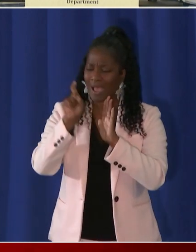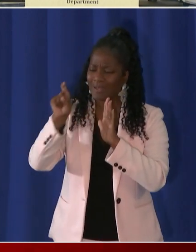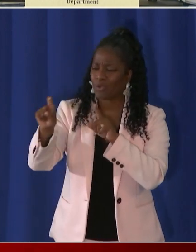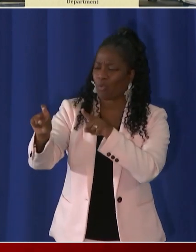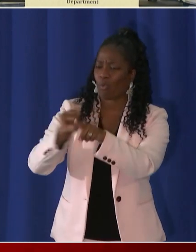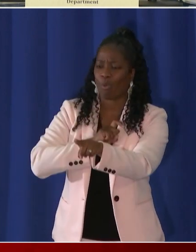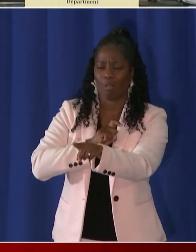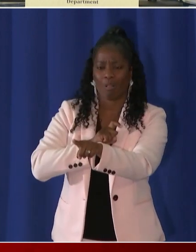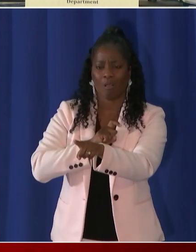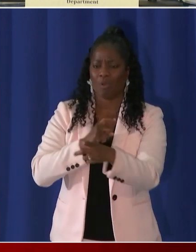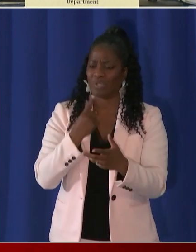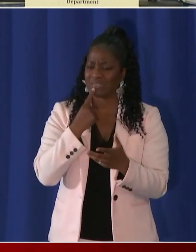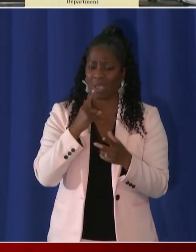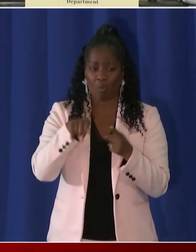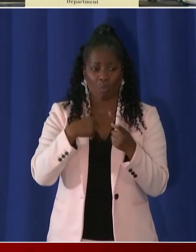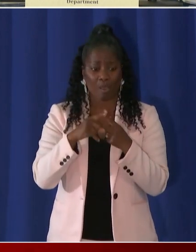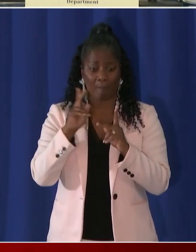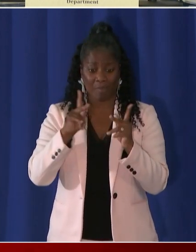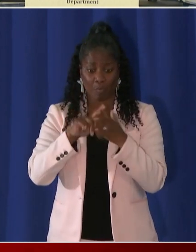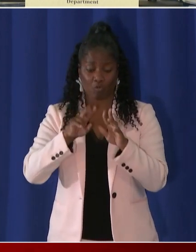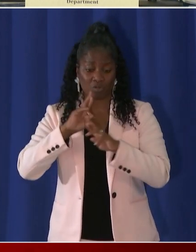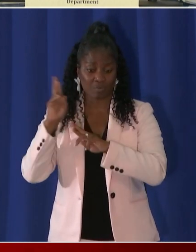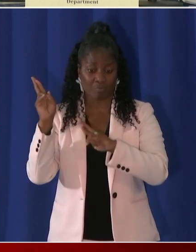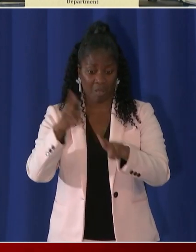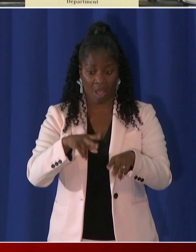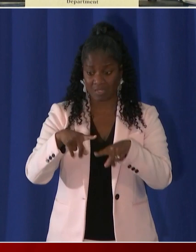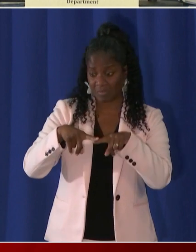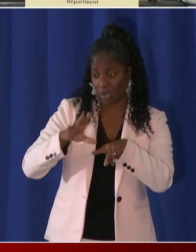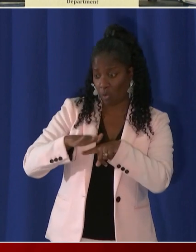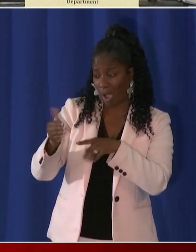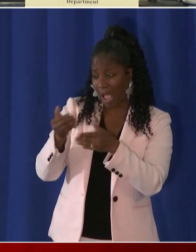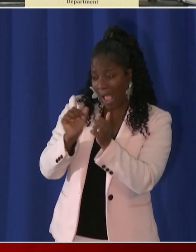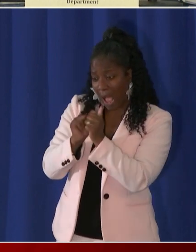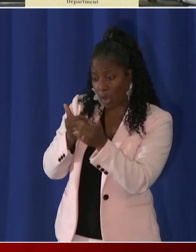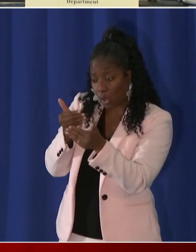time and time again that people respond differently depending